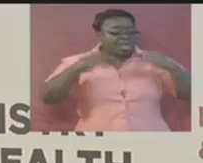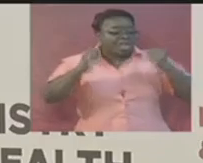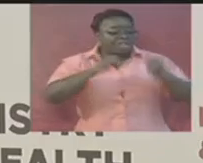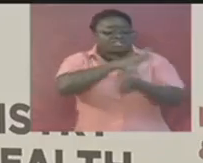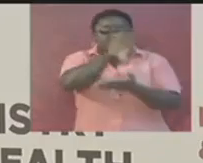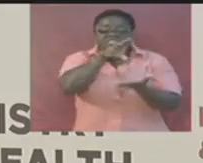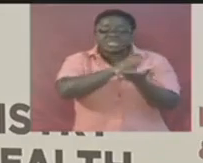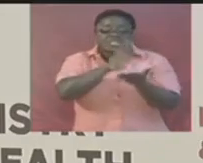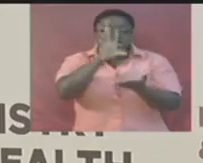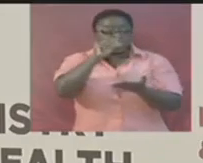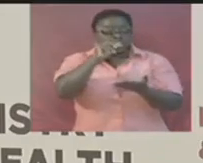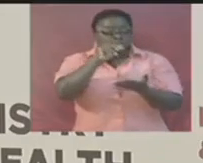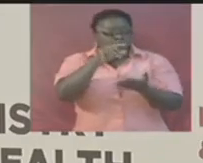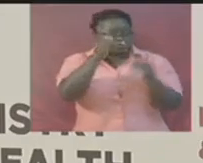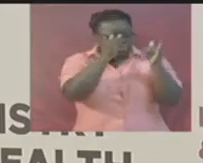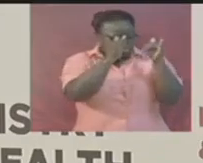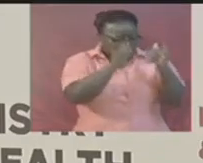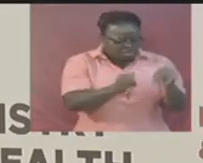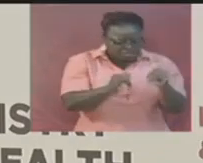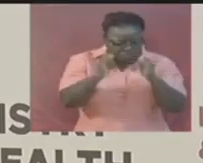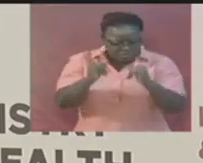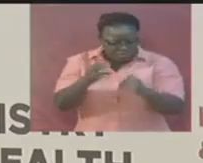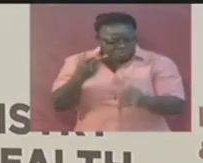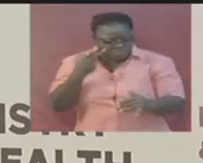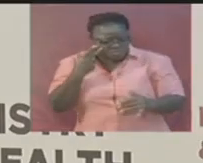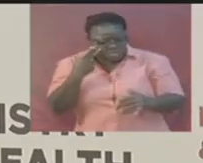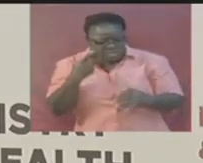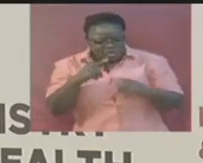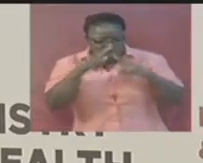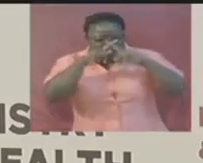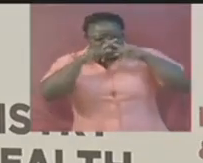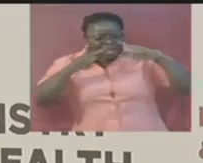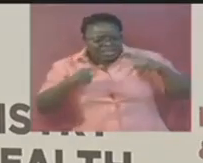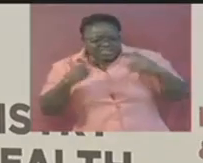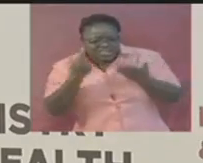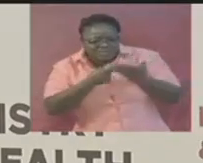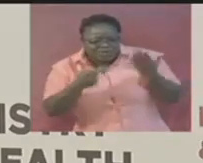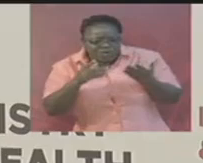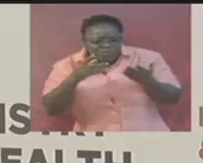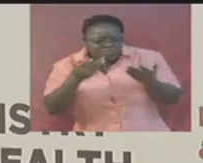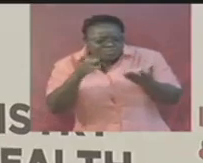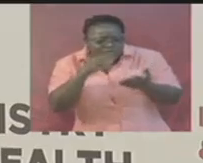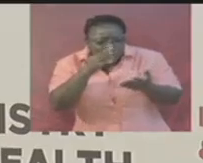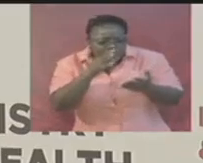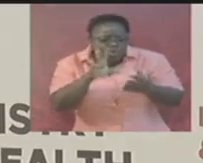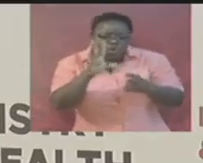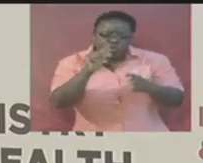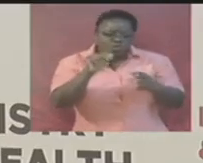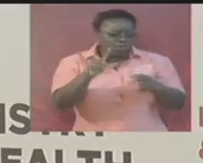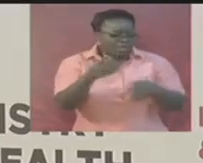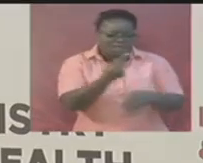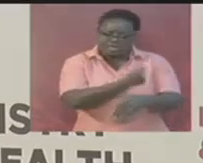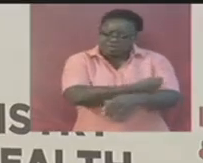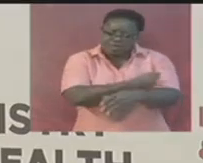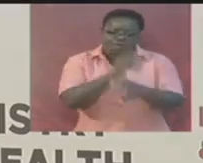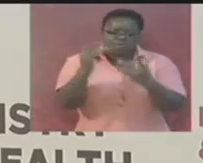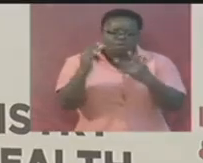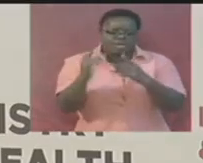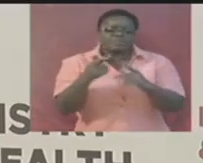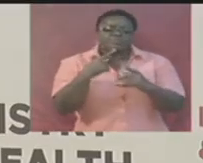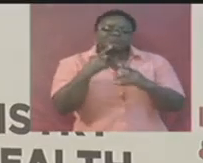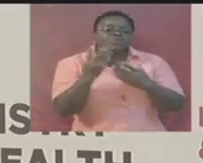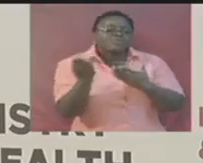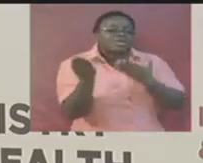individual basis, determine how severe that allergy is, and then decide what we need to do. But you raise a very good